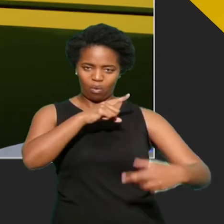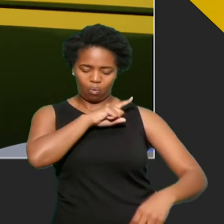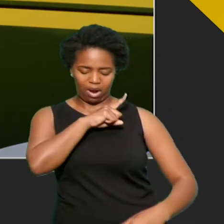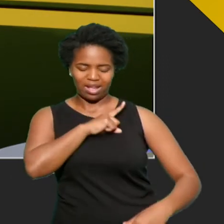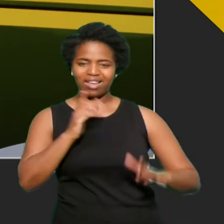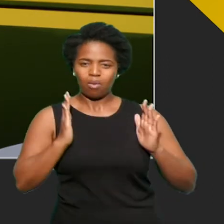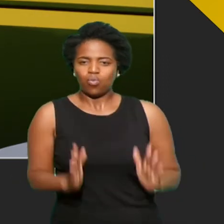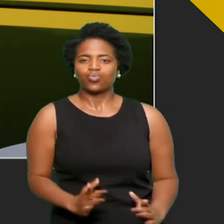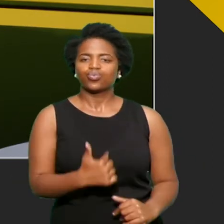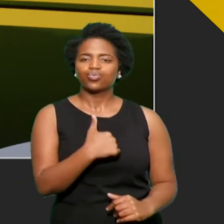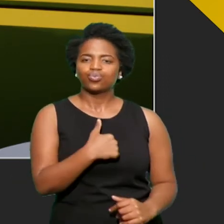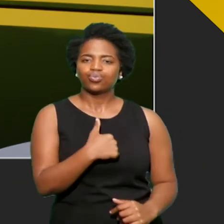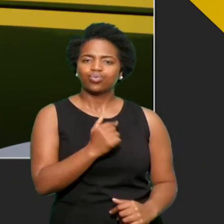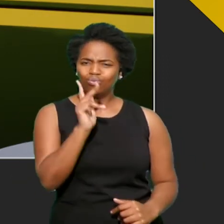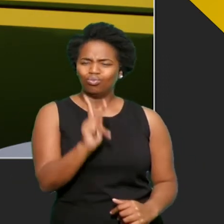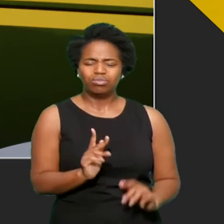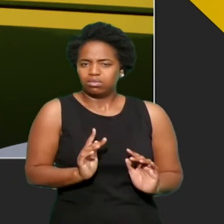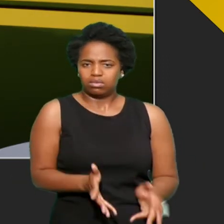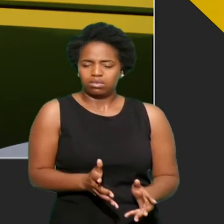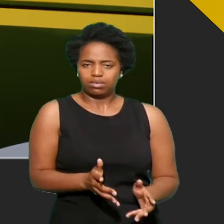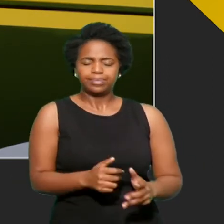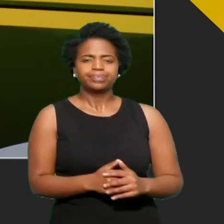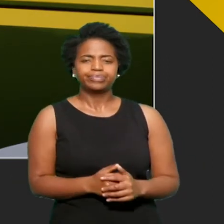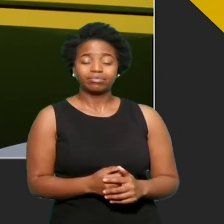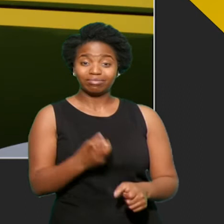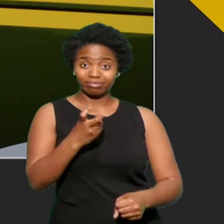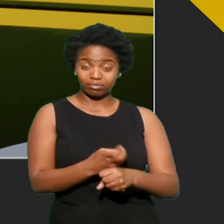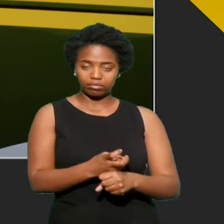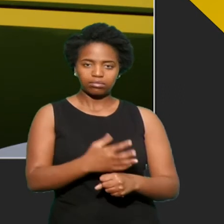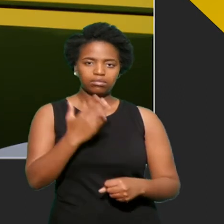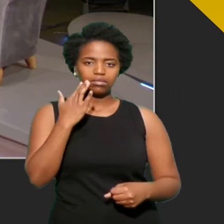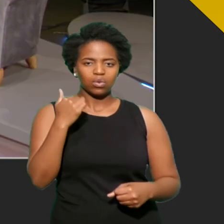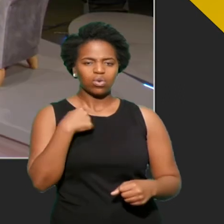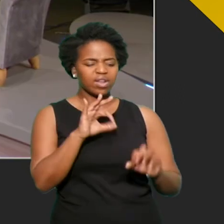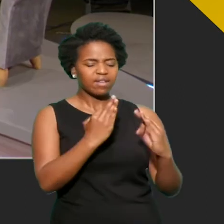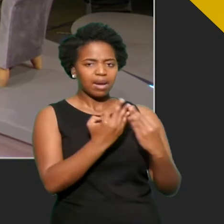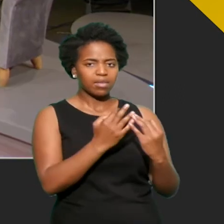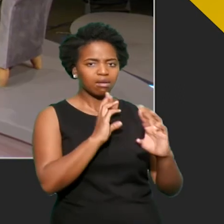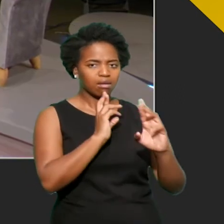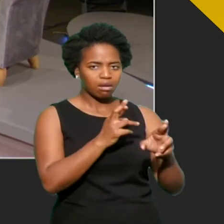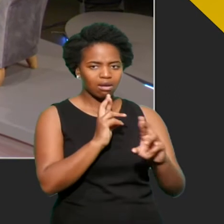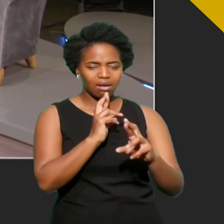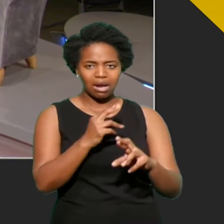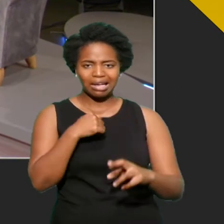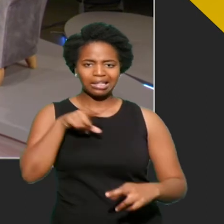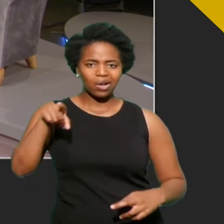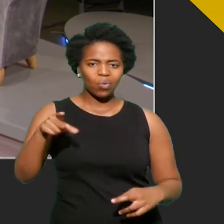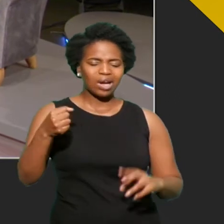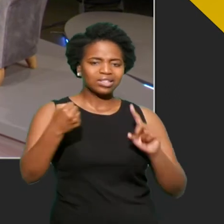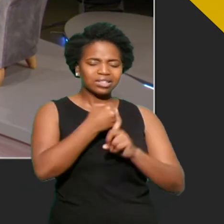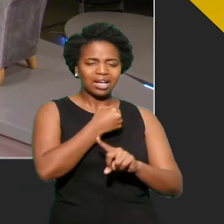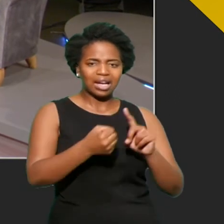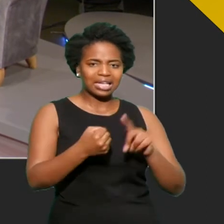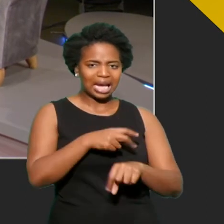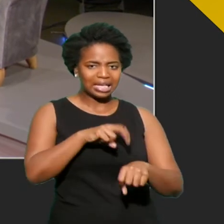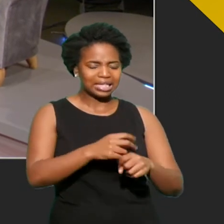And the hardest part for me in all this was when I went to family and said, this is my situation. I